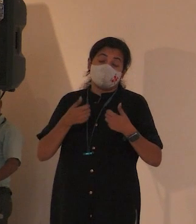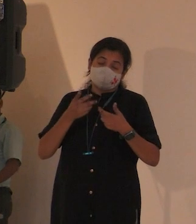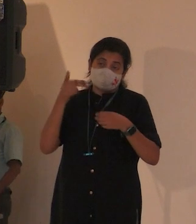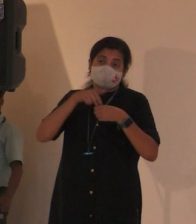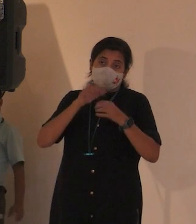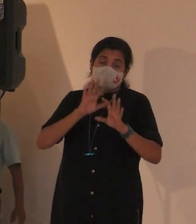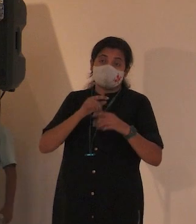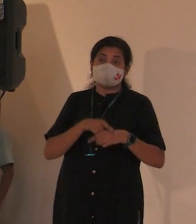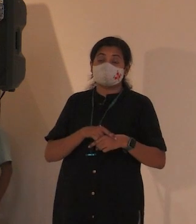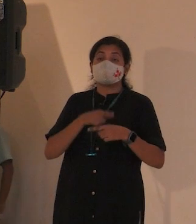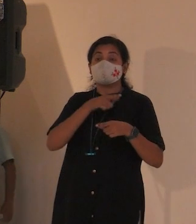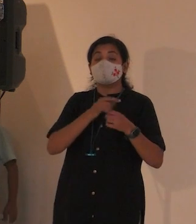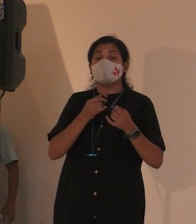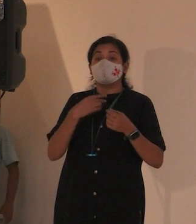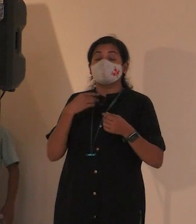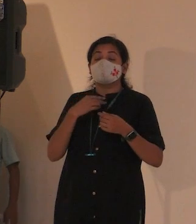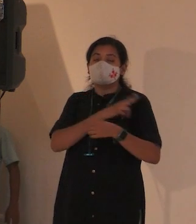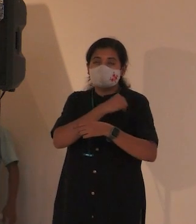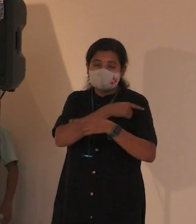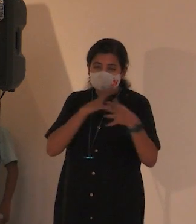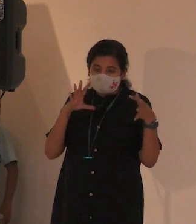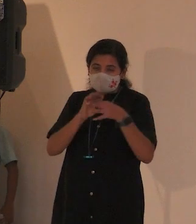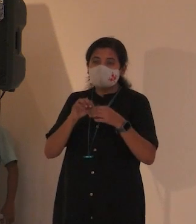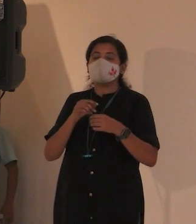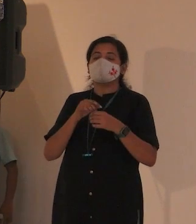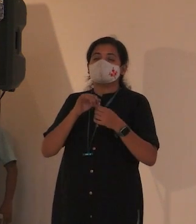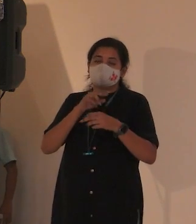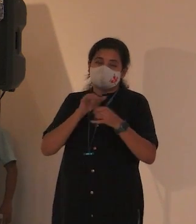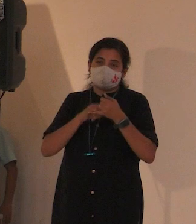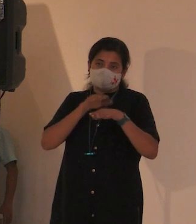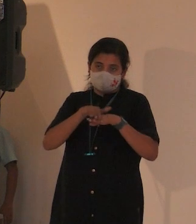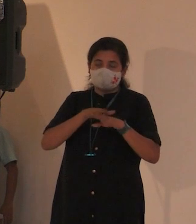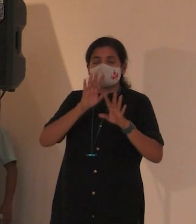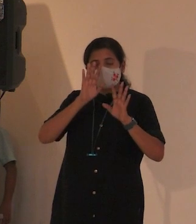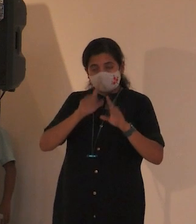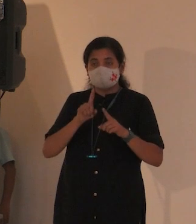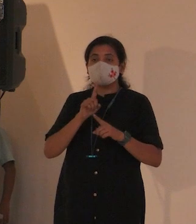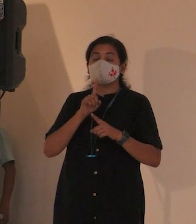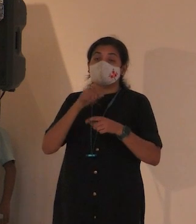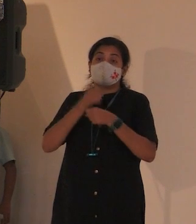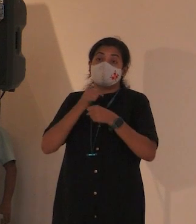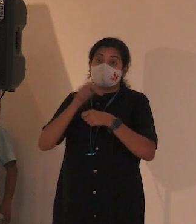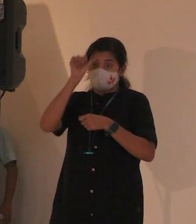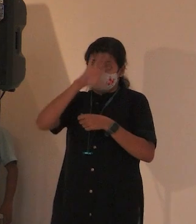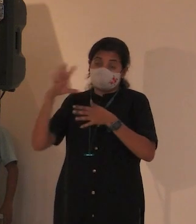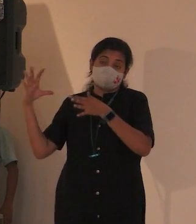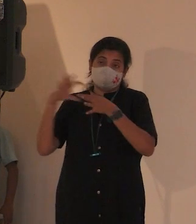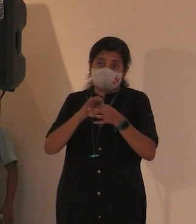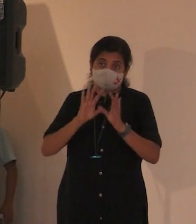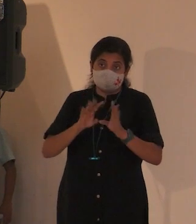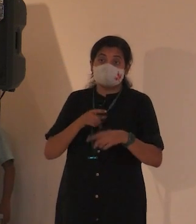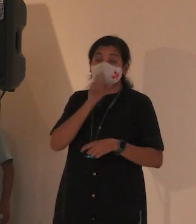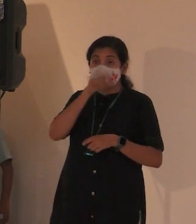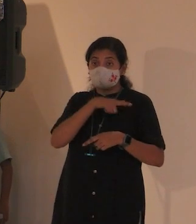Director General of Medical Services with the Government of India. He was a polymath who was interested